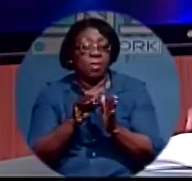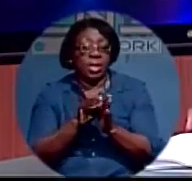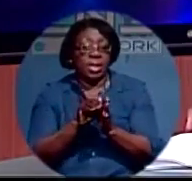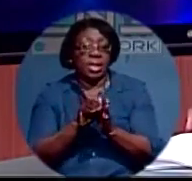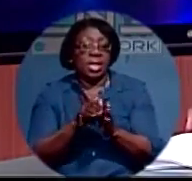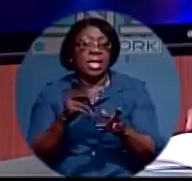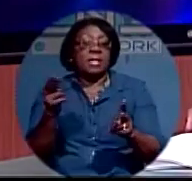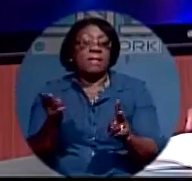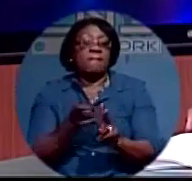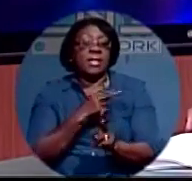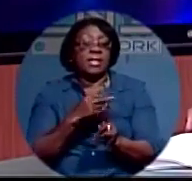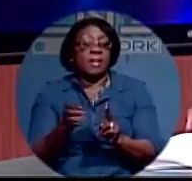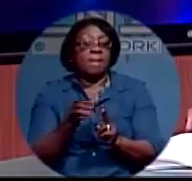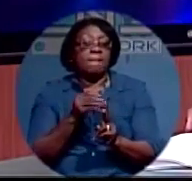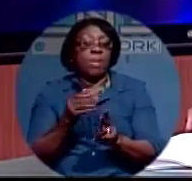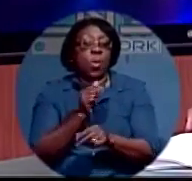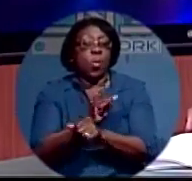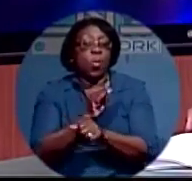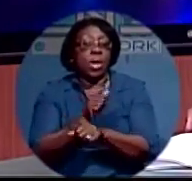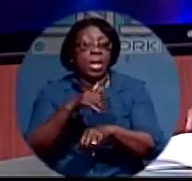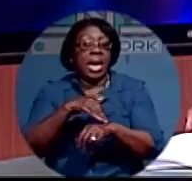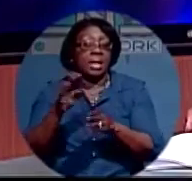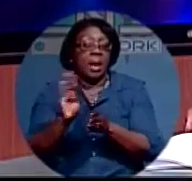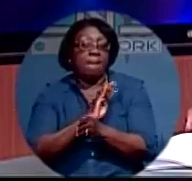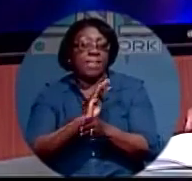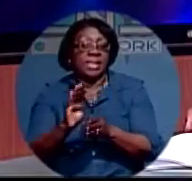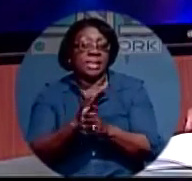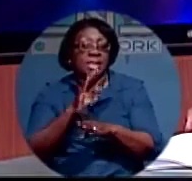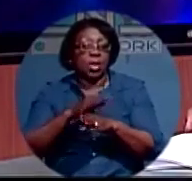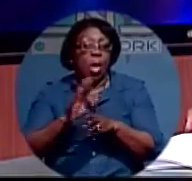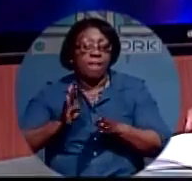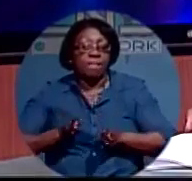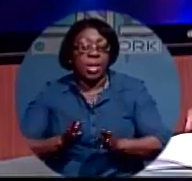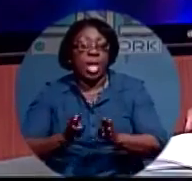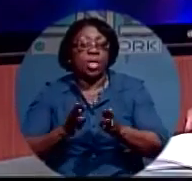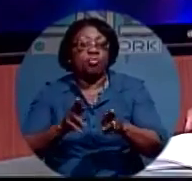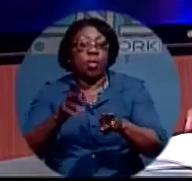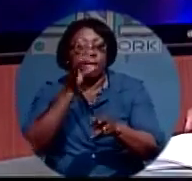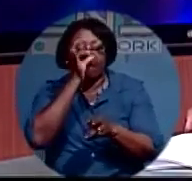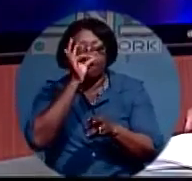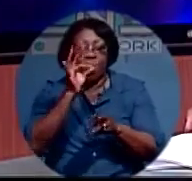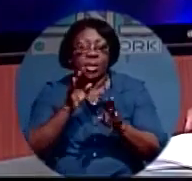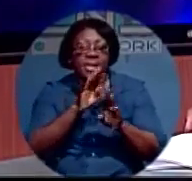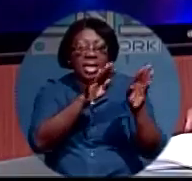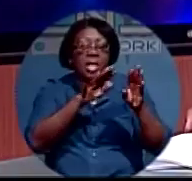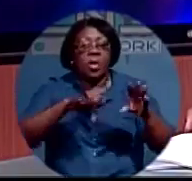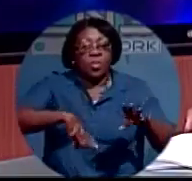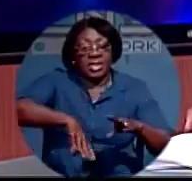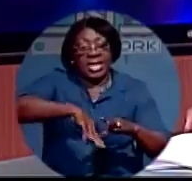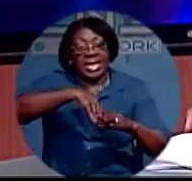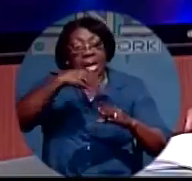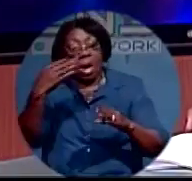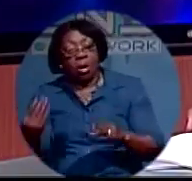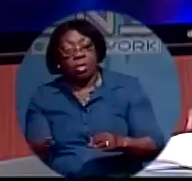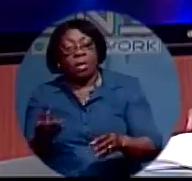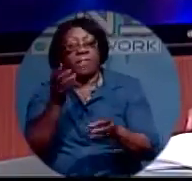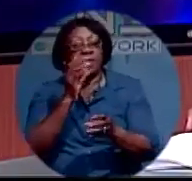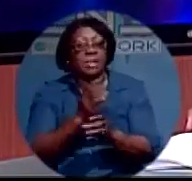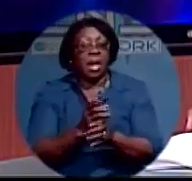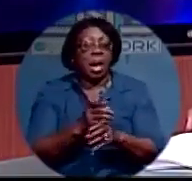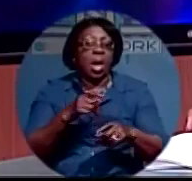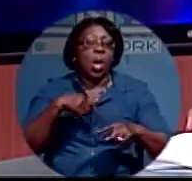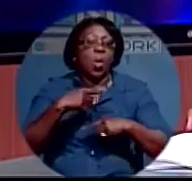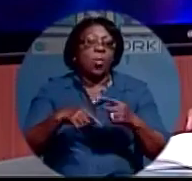that the victim, an employee of a business establishment on Bernard Road, was getting out of his vehicle near Monastery Park when